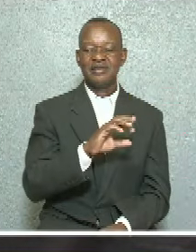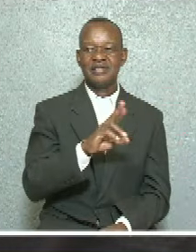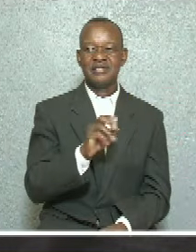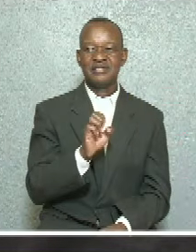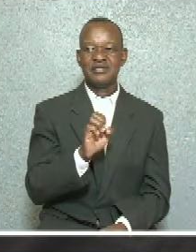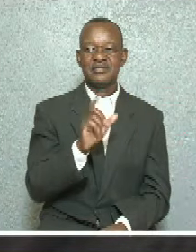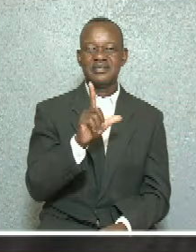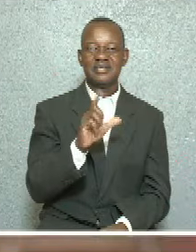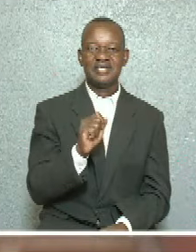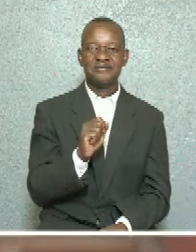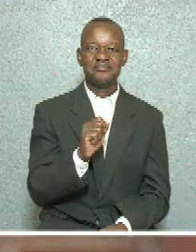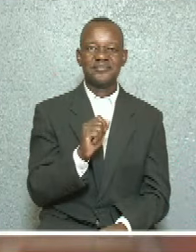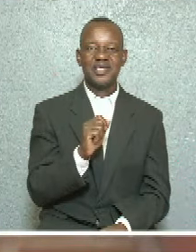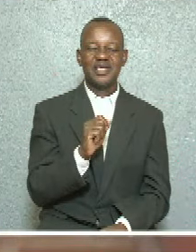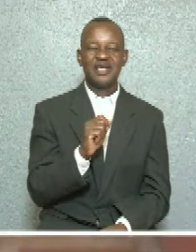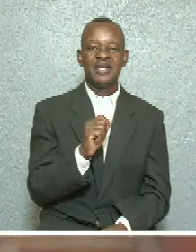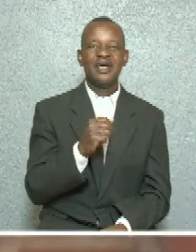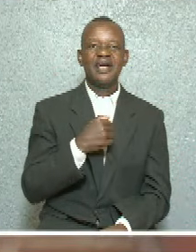again?